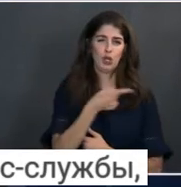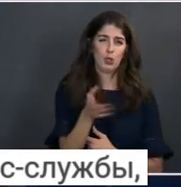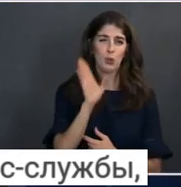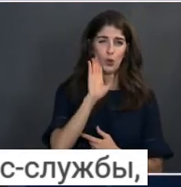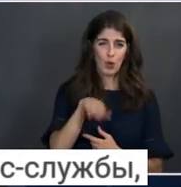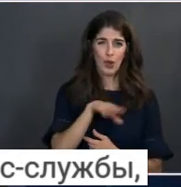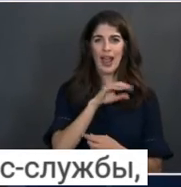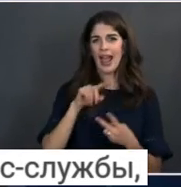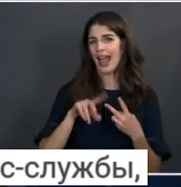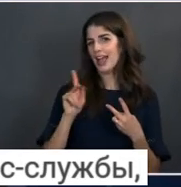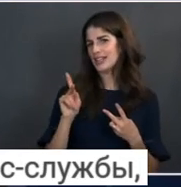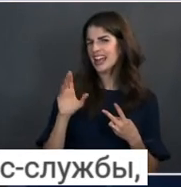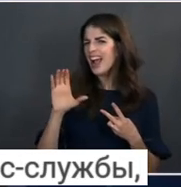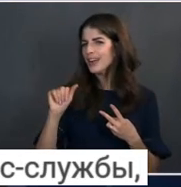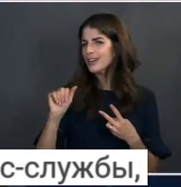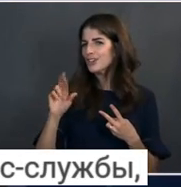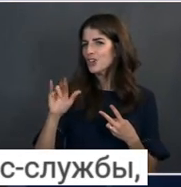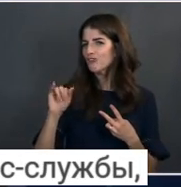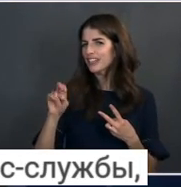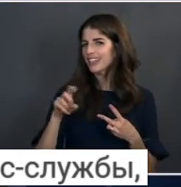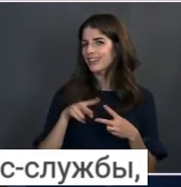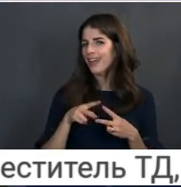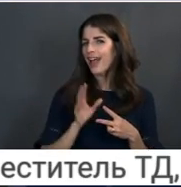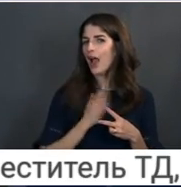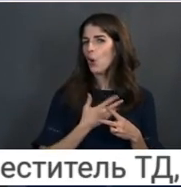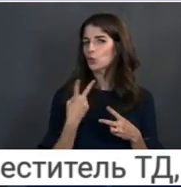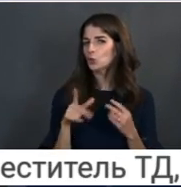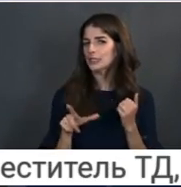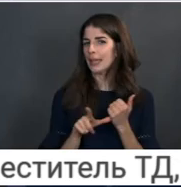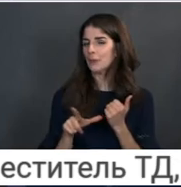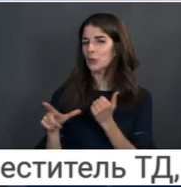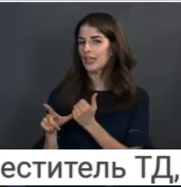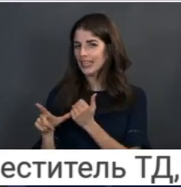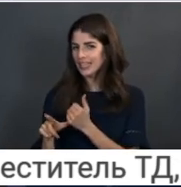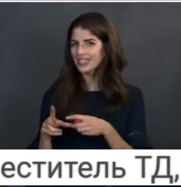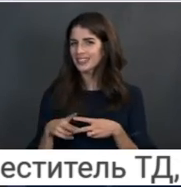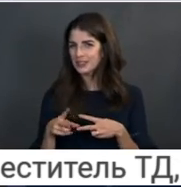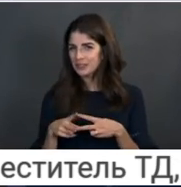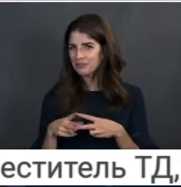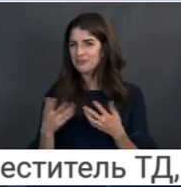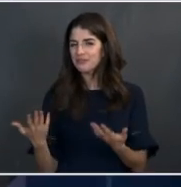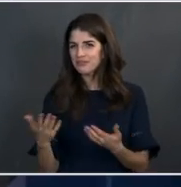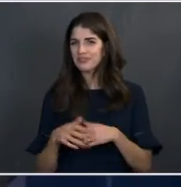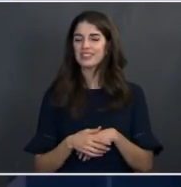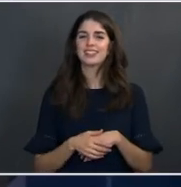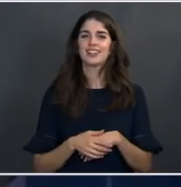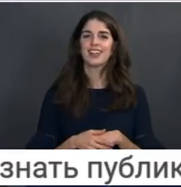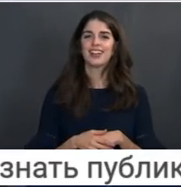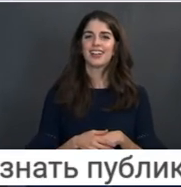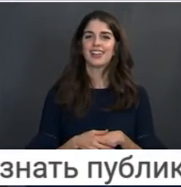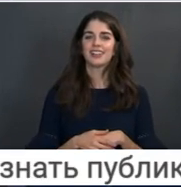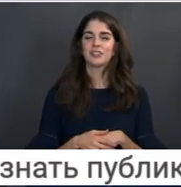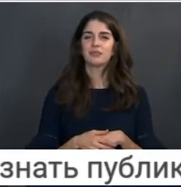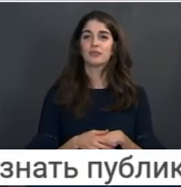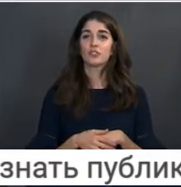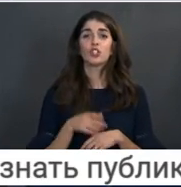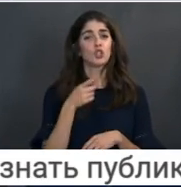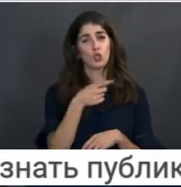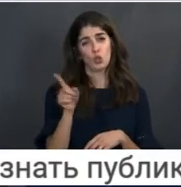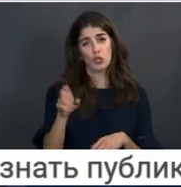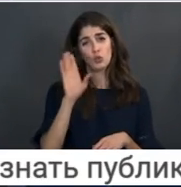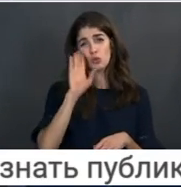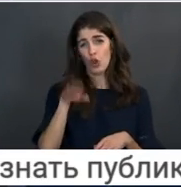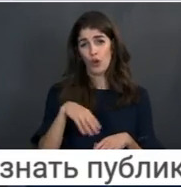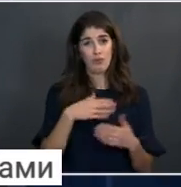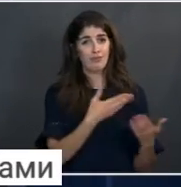and Kareen, who are two deputies in the press office, Principal Deputy Kareen, Deputy TJ, who you all should know,